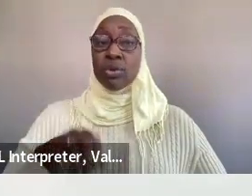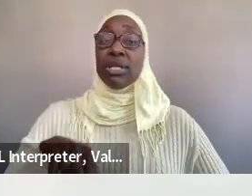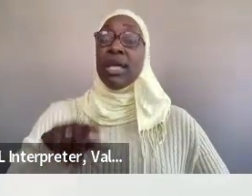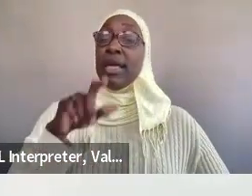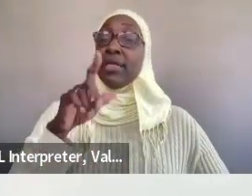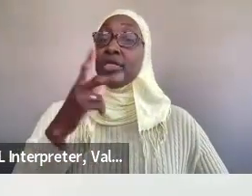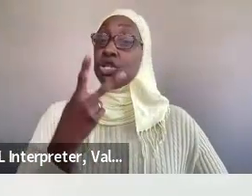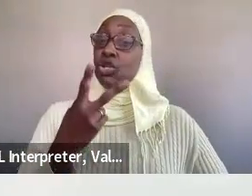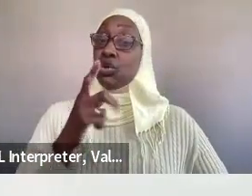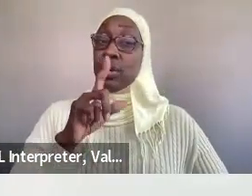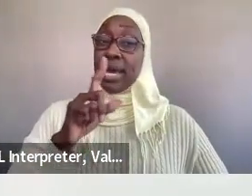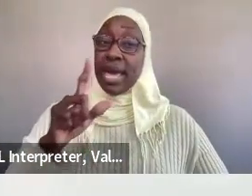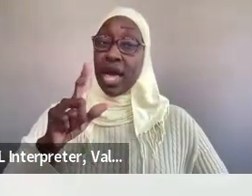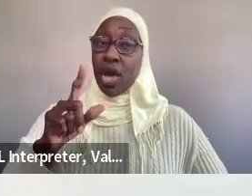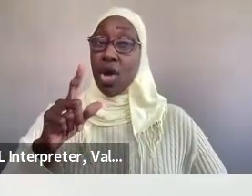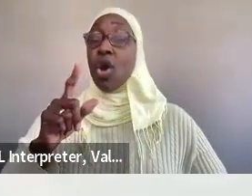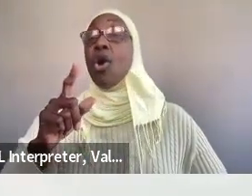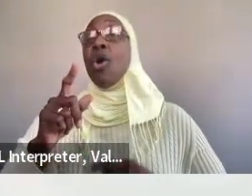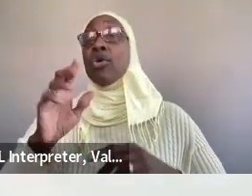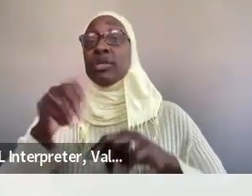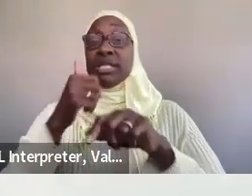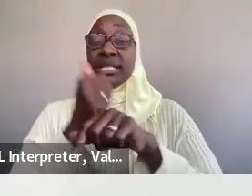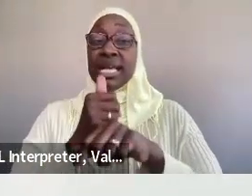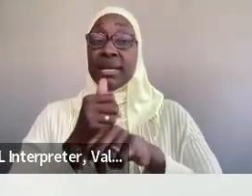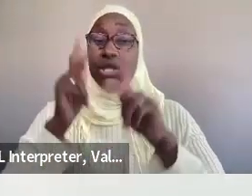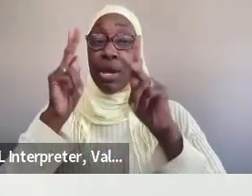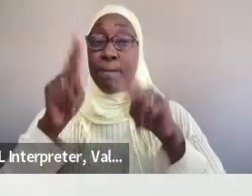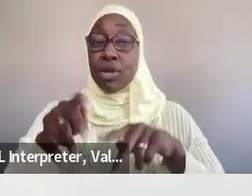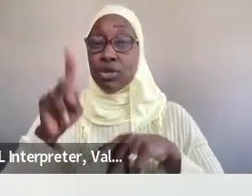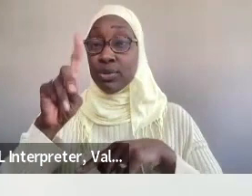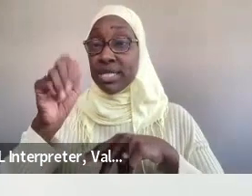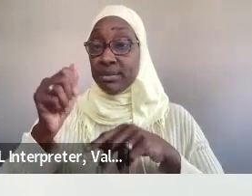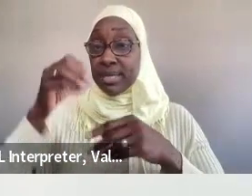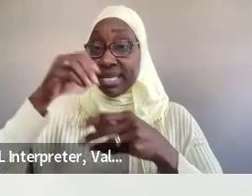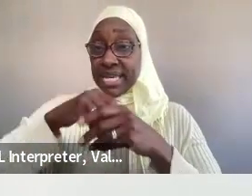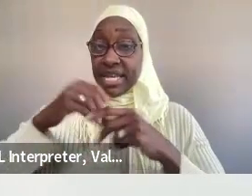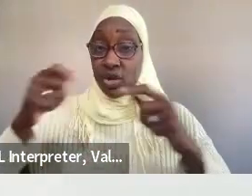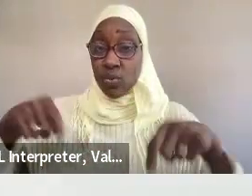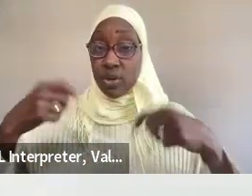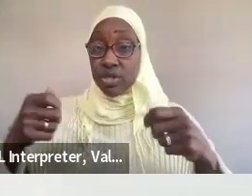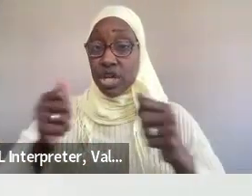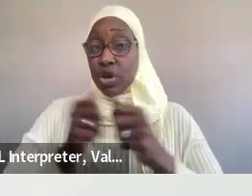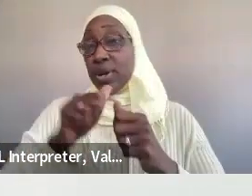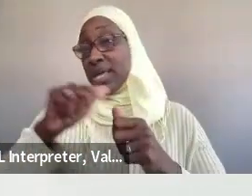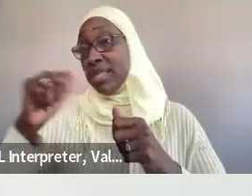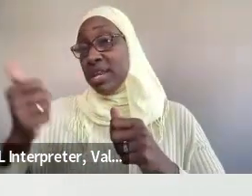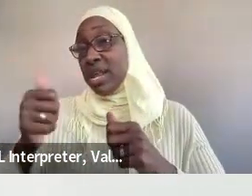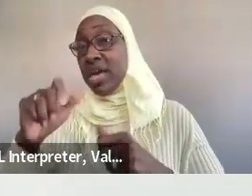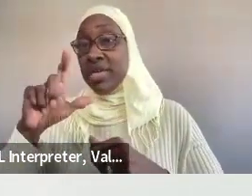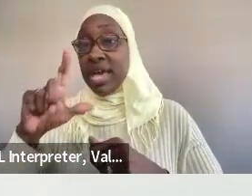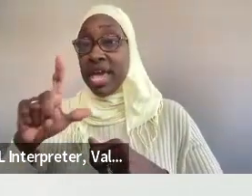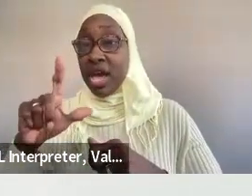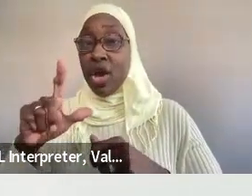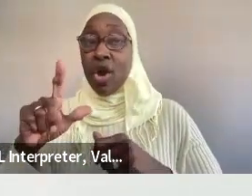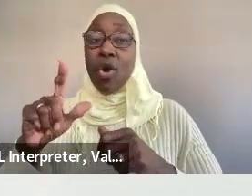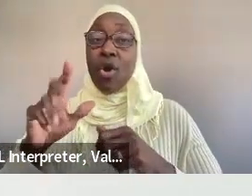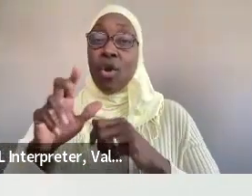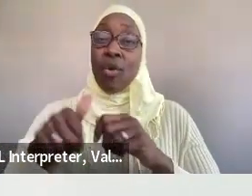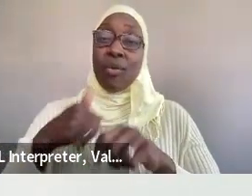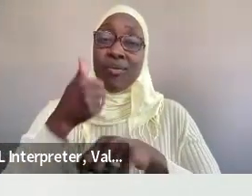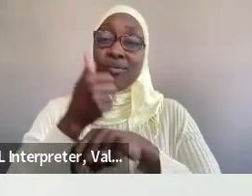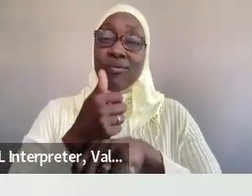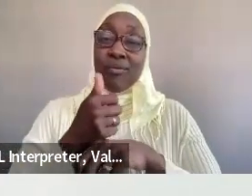a person with a disability, a person in a wheelchair with another L forming a home, just to show inclusion and